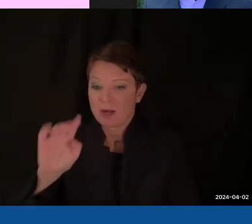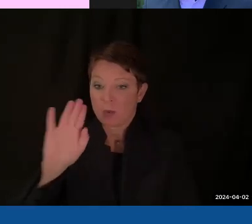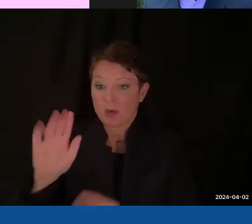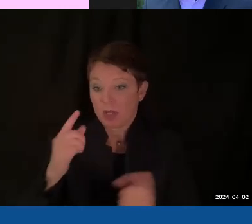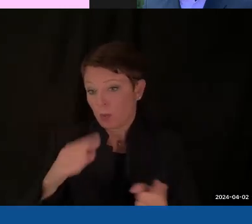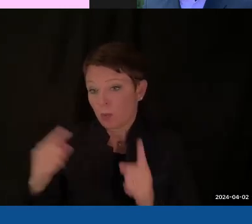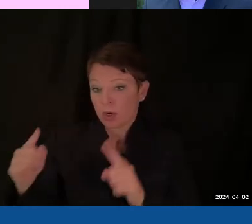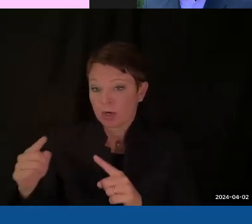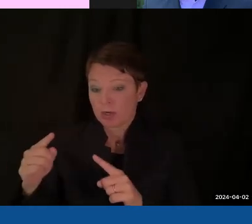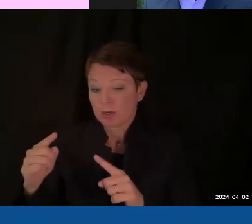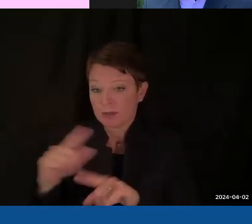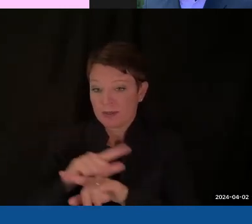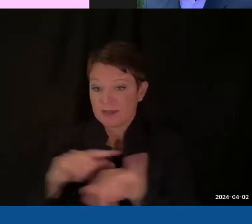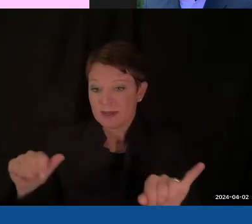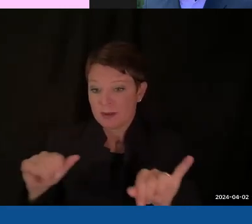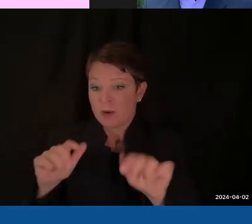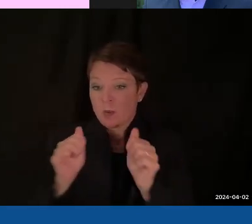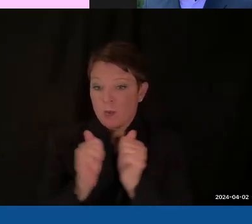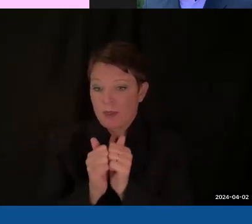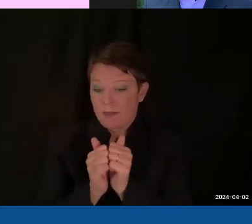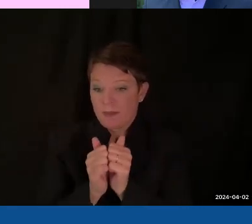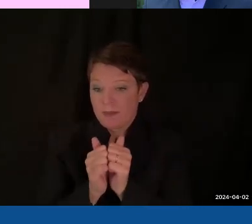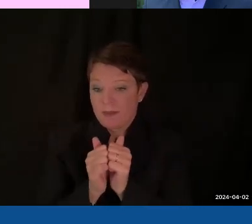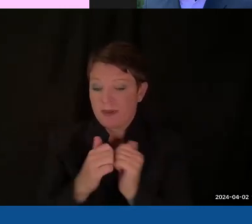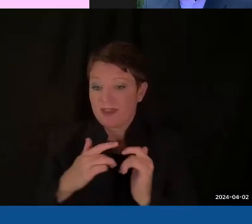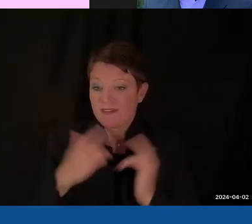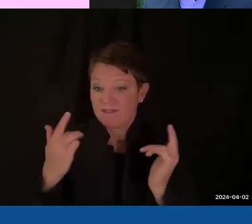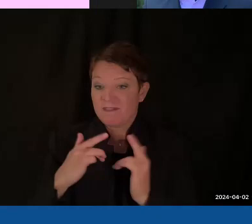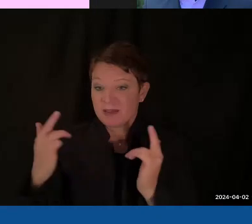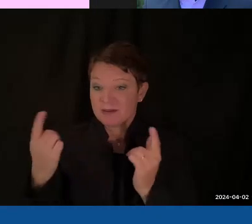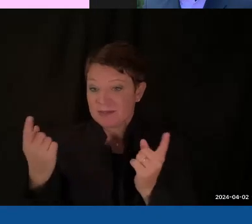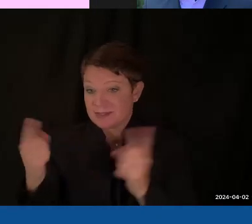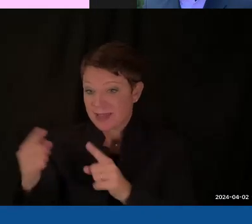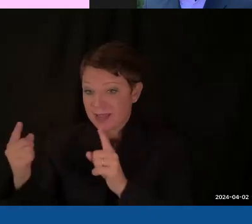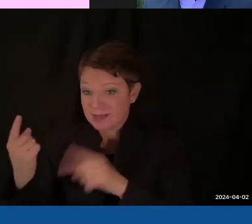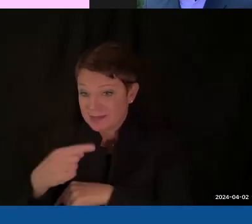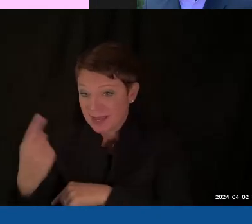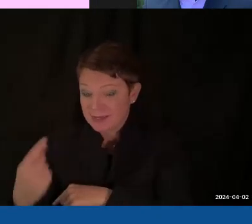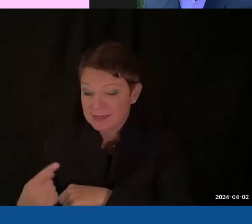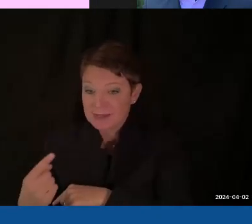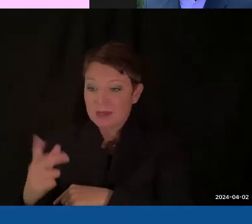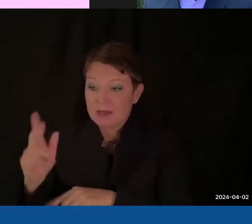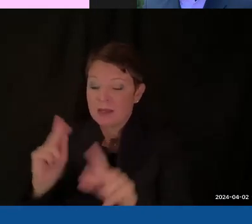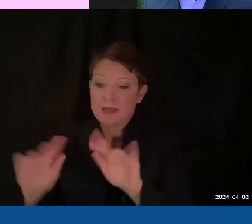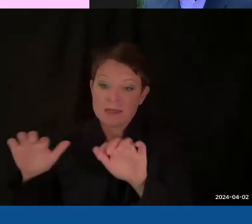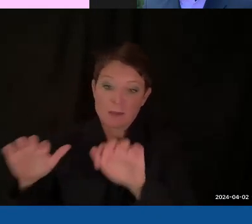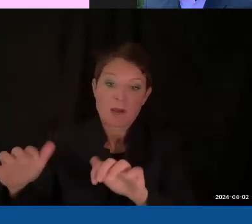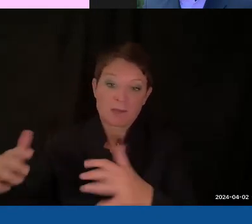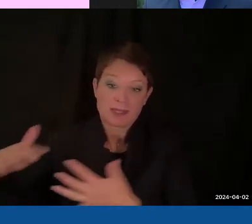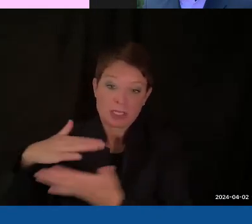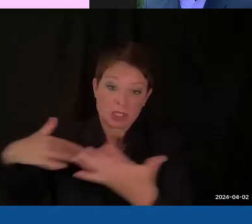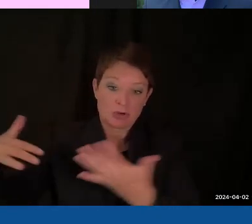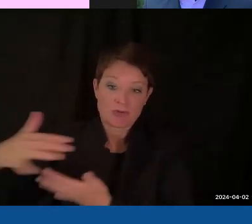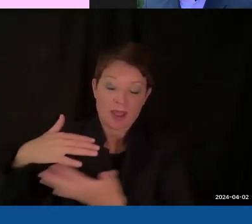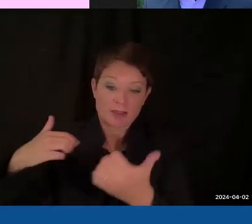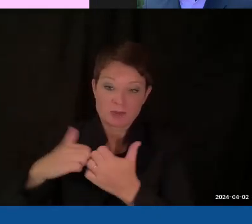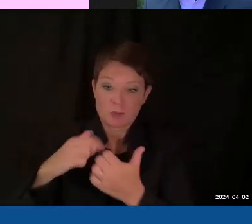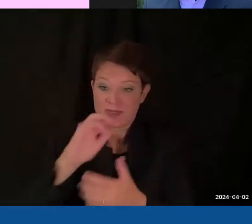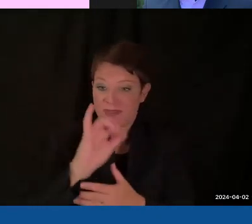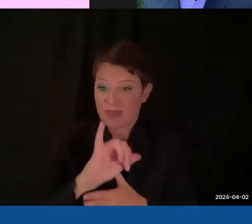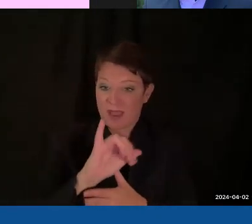working in conjunction with event days, where the public interacts with